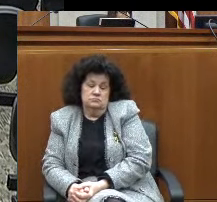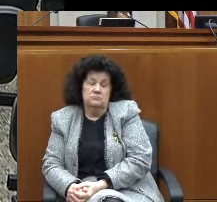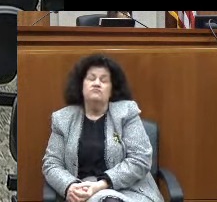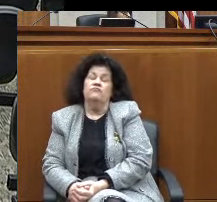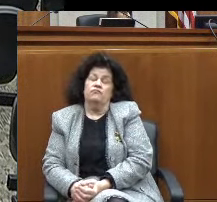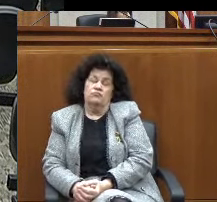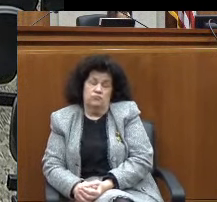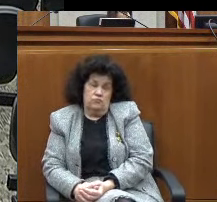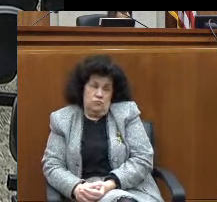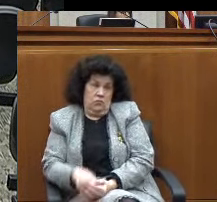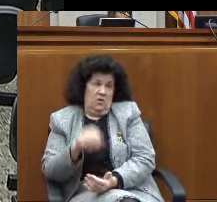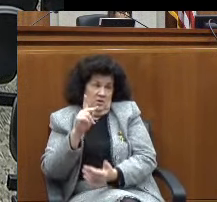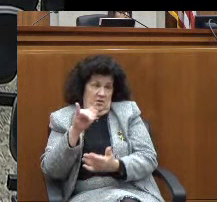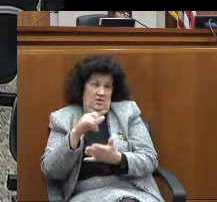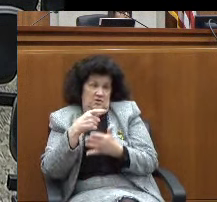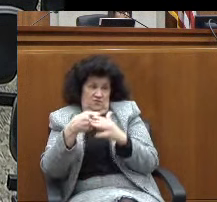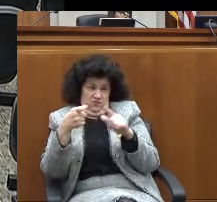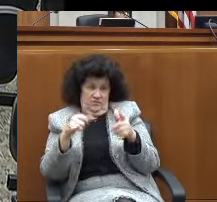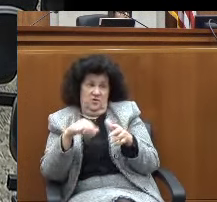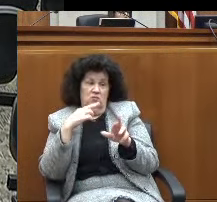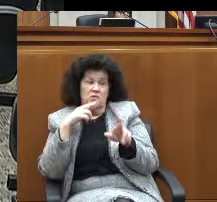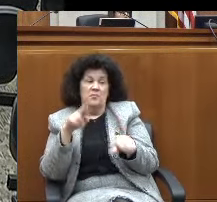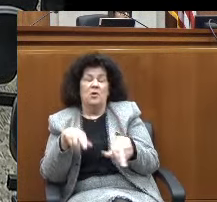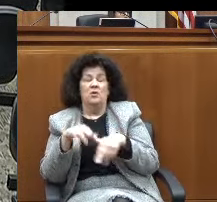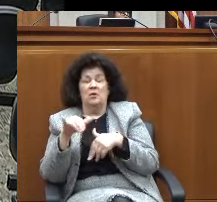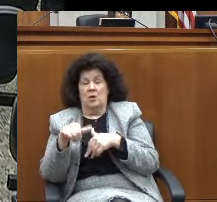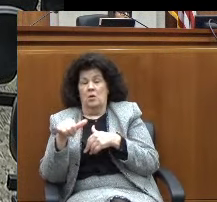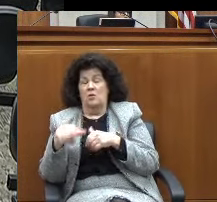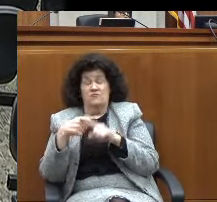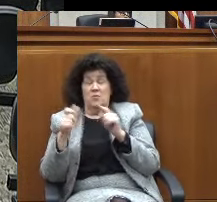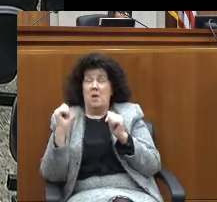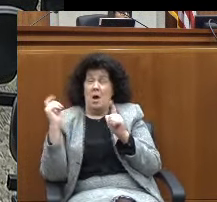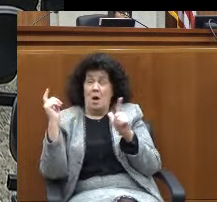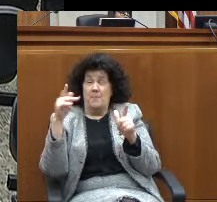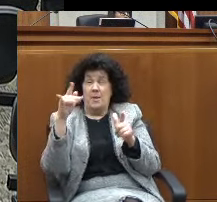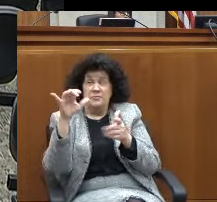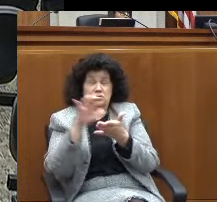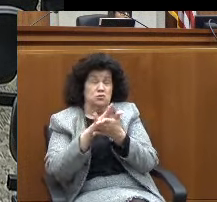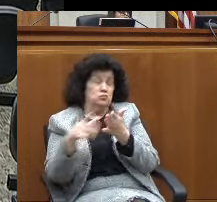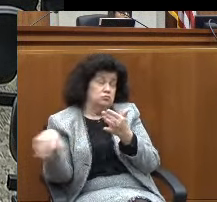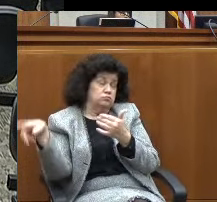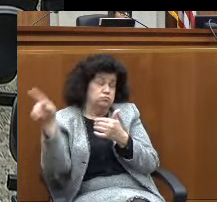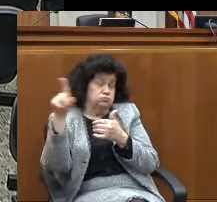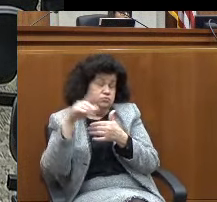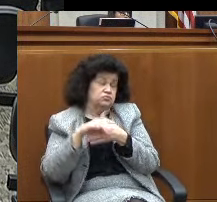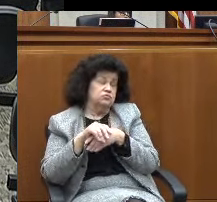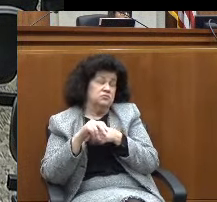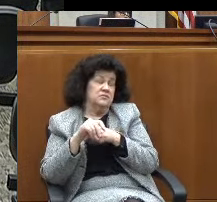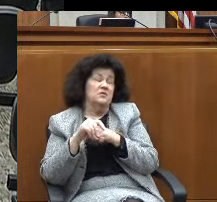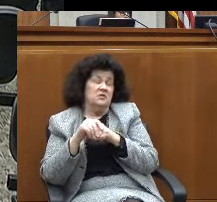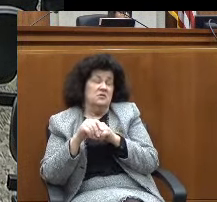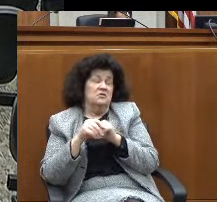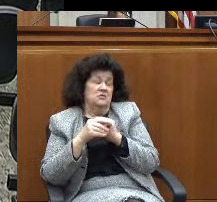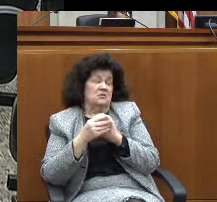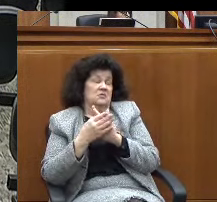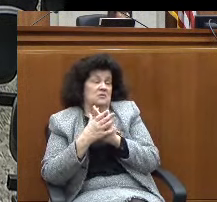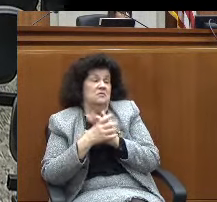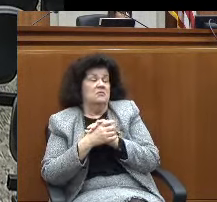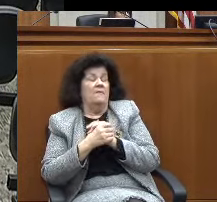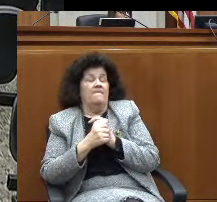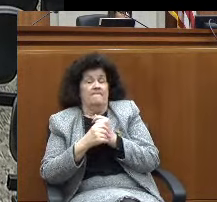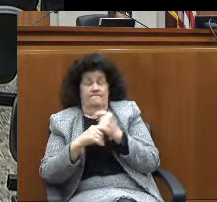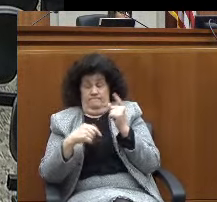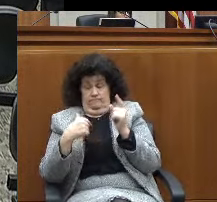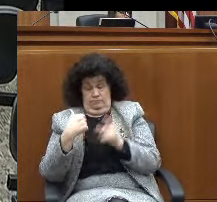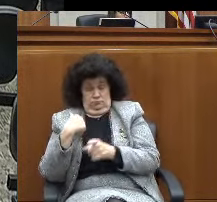that's from the PEP report, Yes. and that's from all public schools, whether they be traditional or charter. But correct me